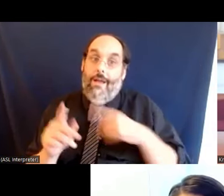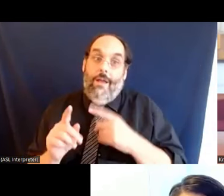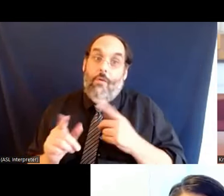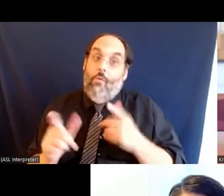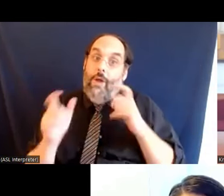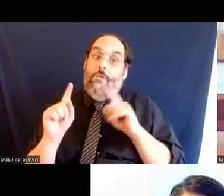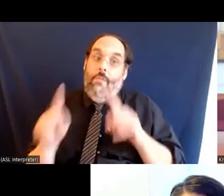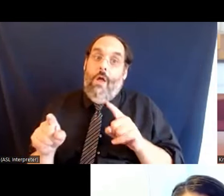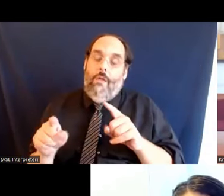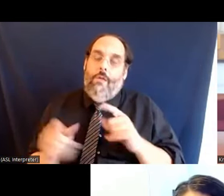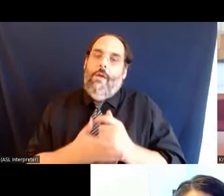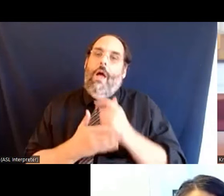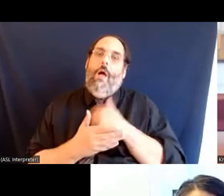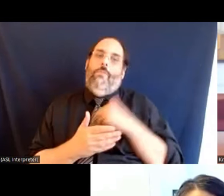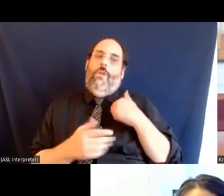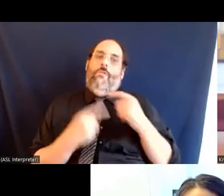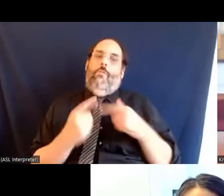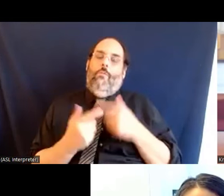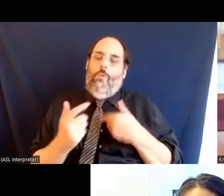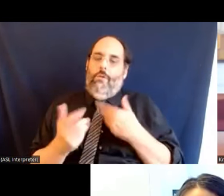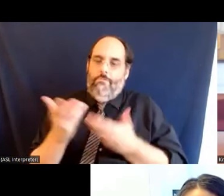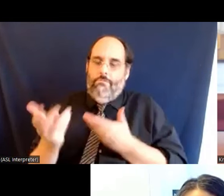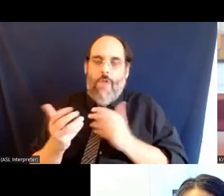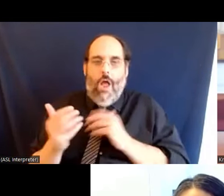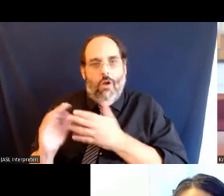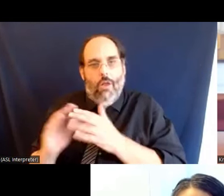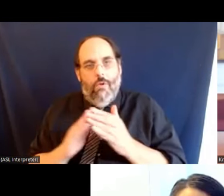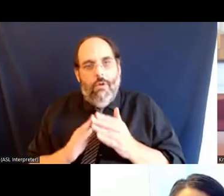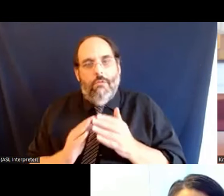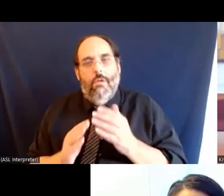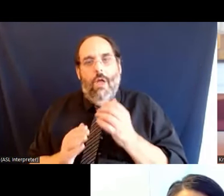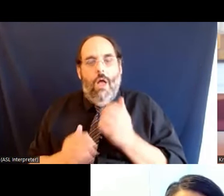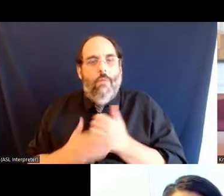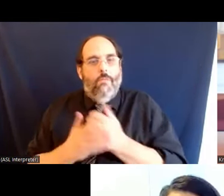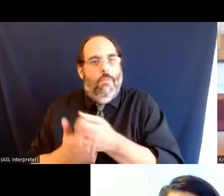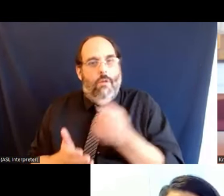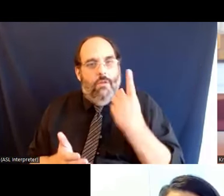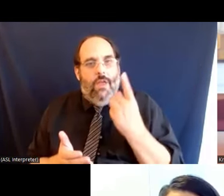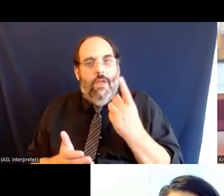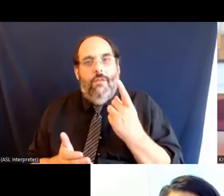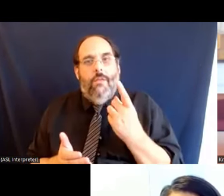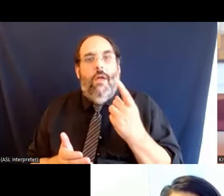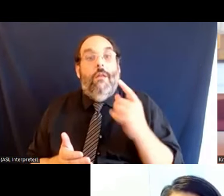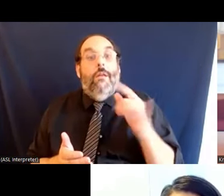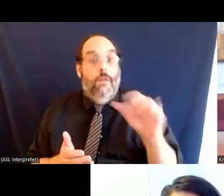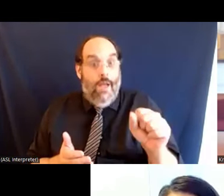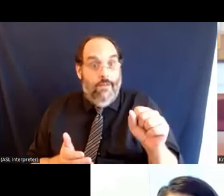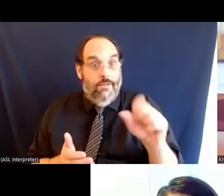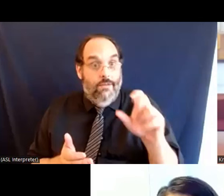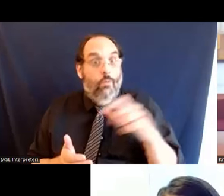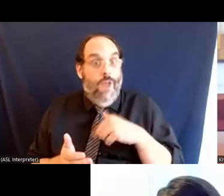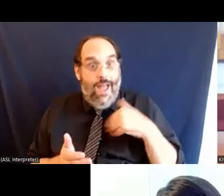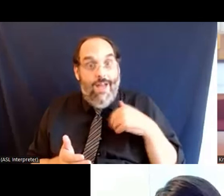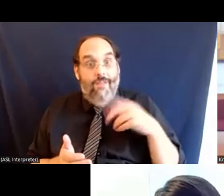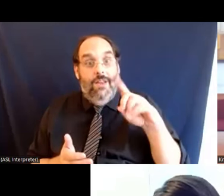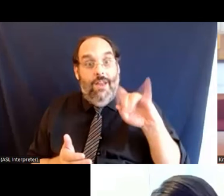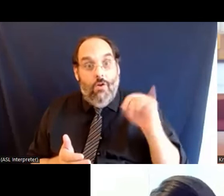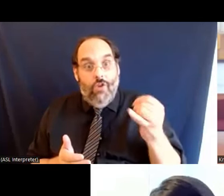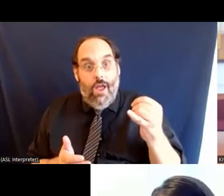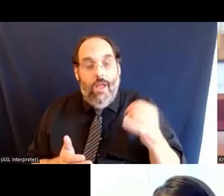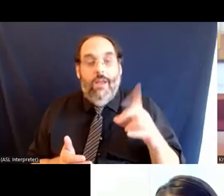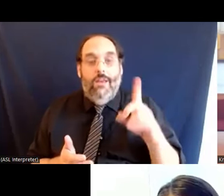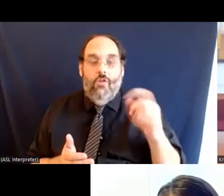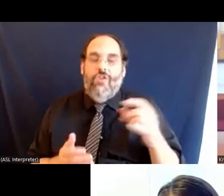helps us when we work with our communities to understand that there is a Department of Justice that cares deeply about